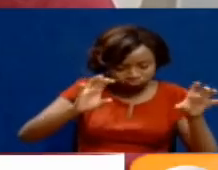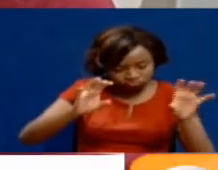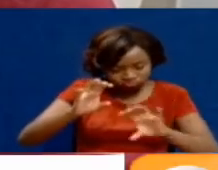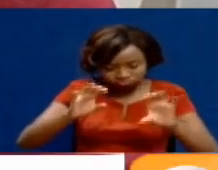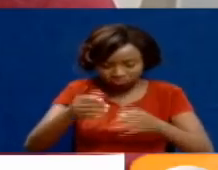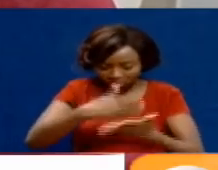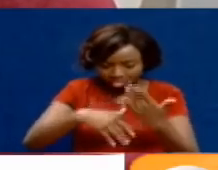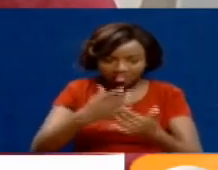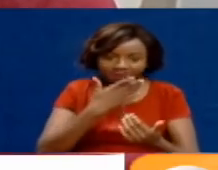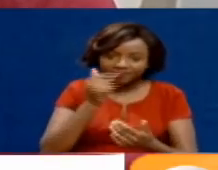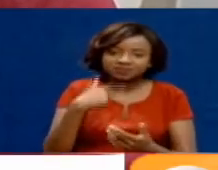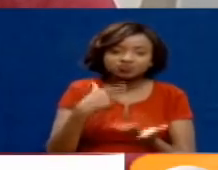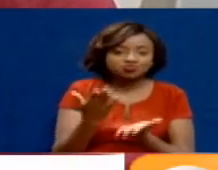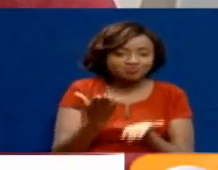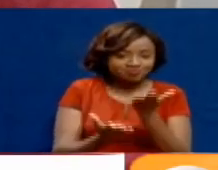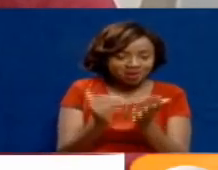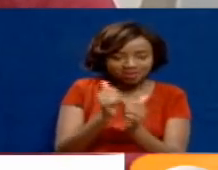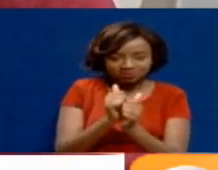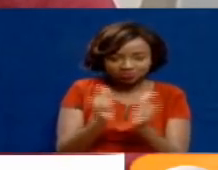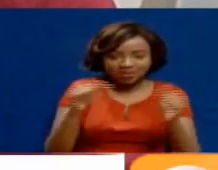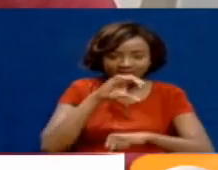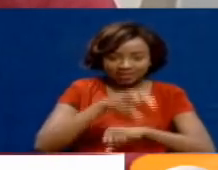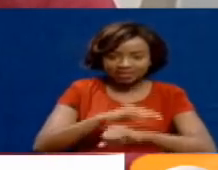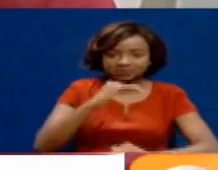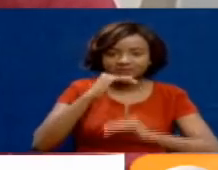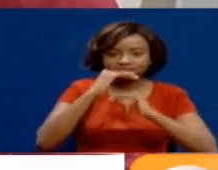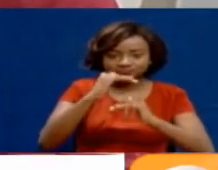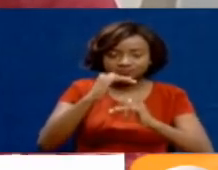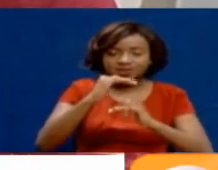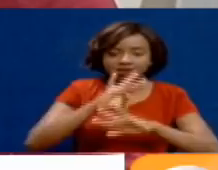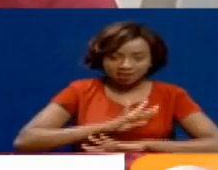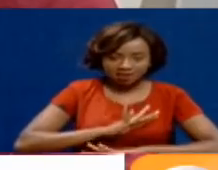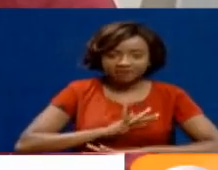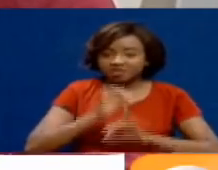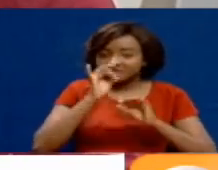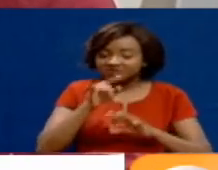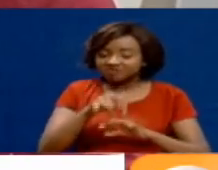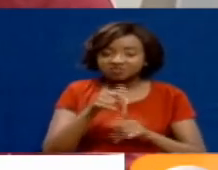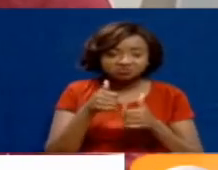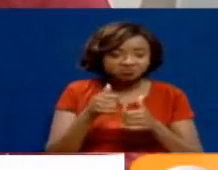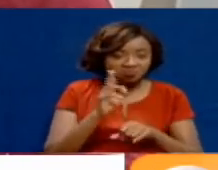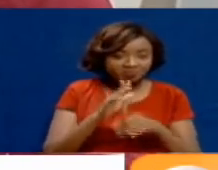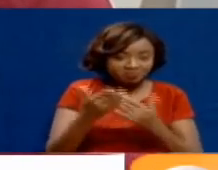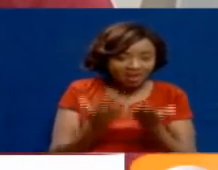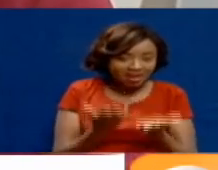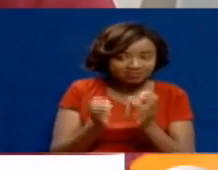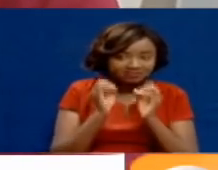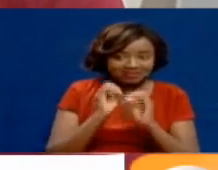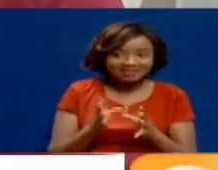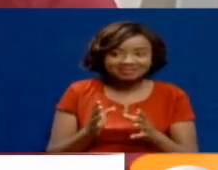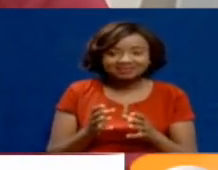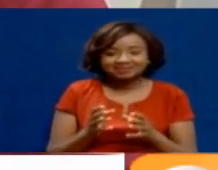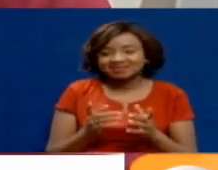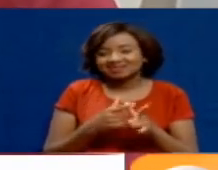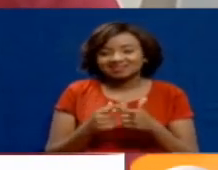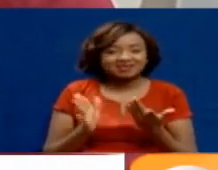right ingredients and the right proportions. Because if you don't, it will be for cosmetic purposes. You'll be using a lotion an expensive